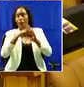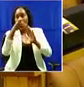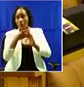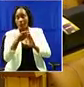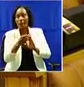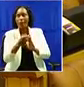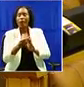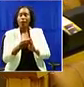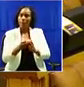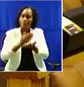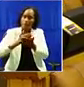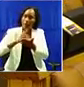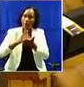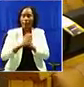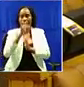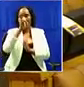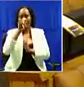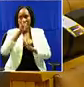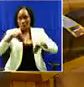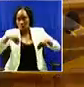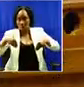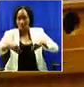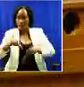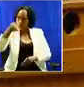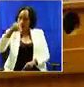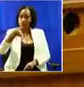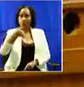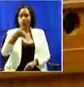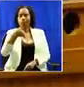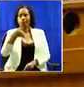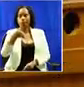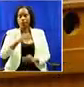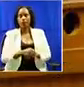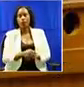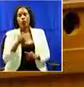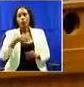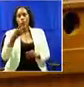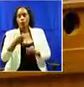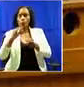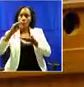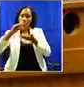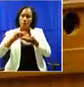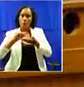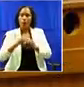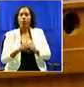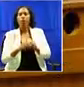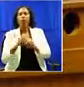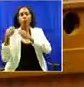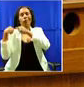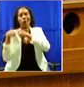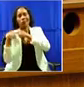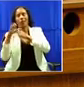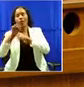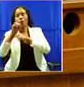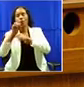are there to do precisely that. We are also reducing the reliance of SOEs on the fiscus